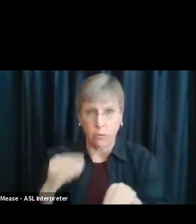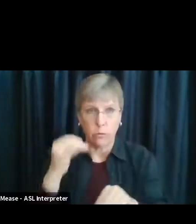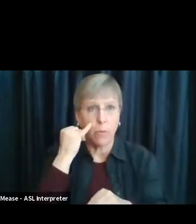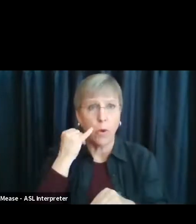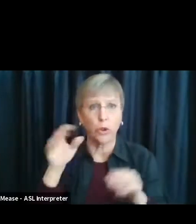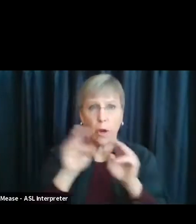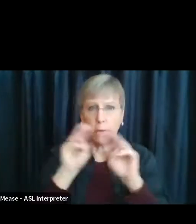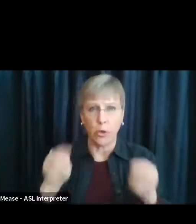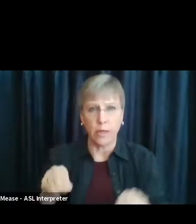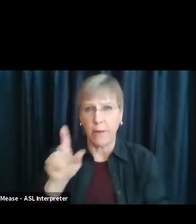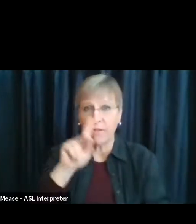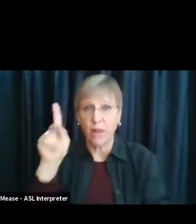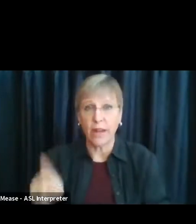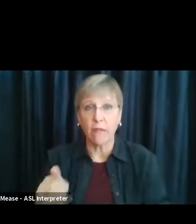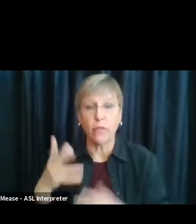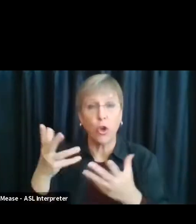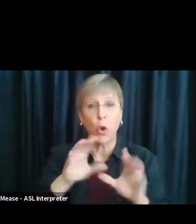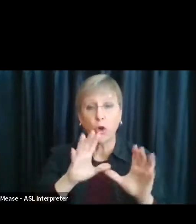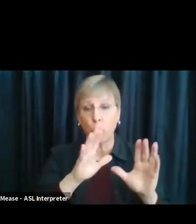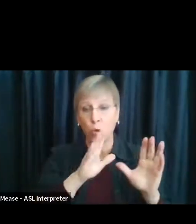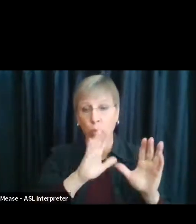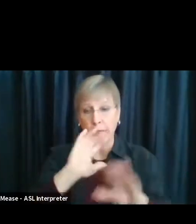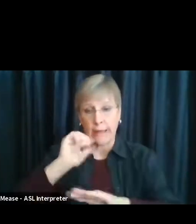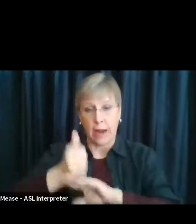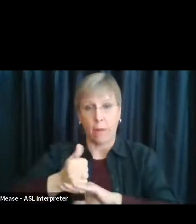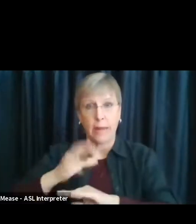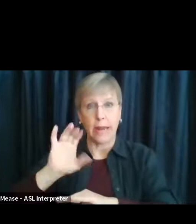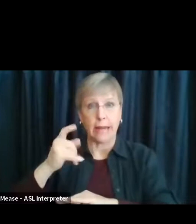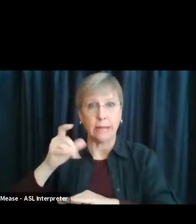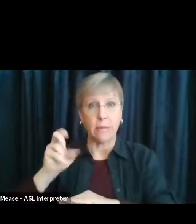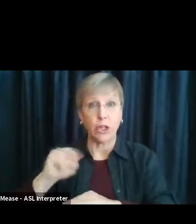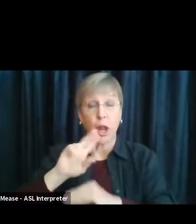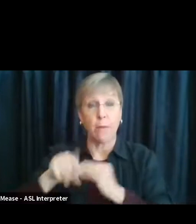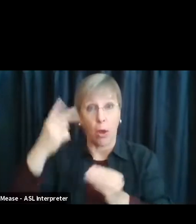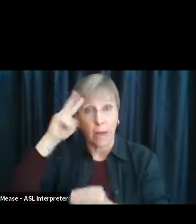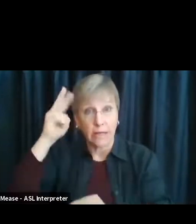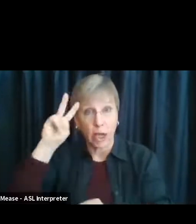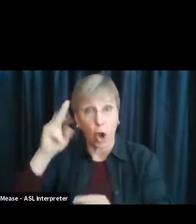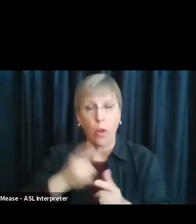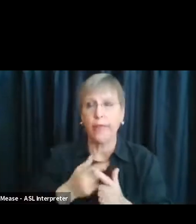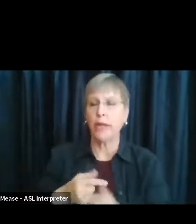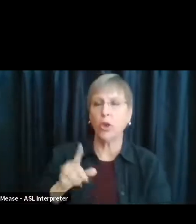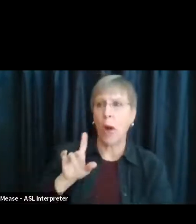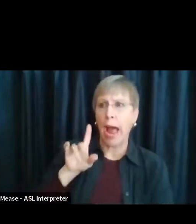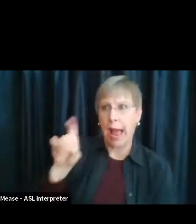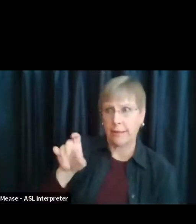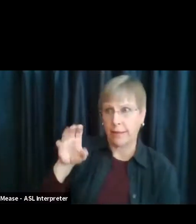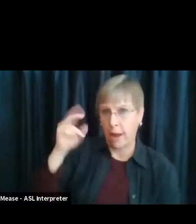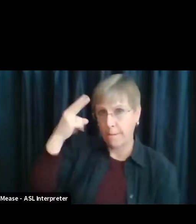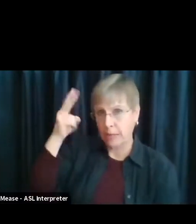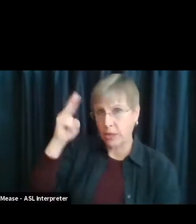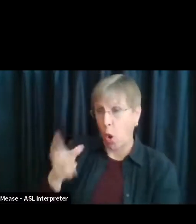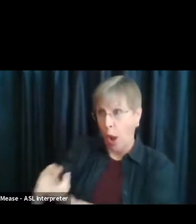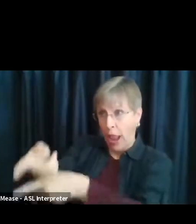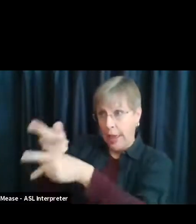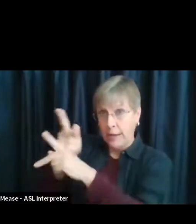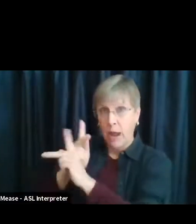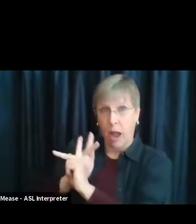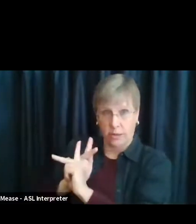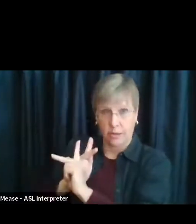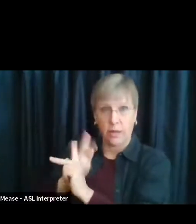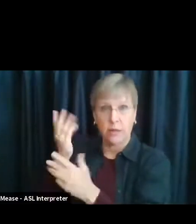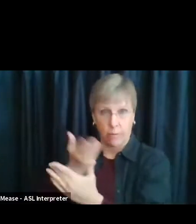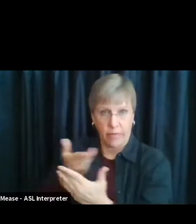in Philadelphia and you want to organize an exhibition about Mexico, then you ask Mexico to lend you some